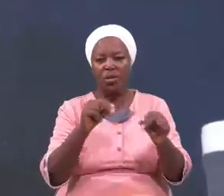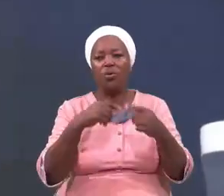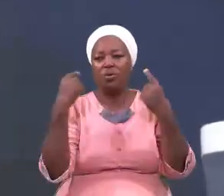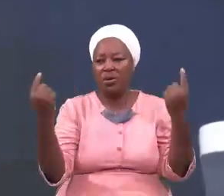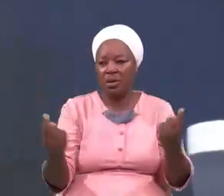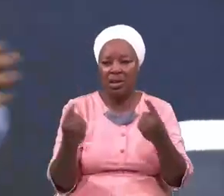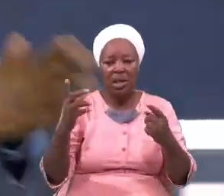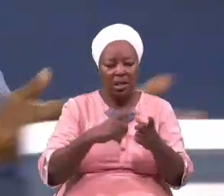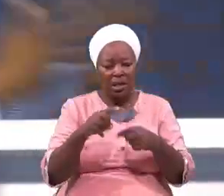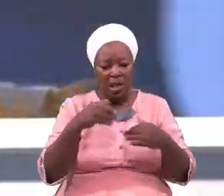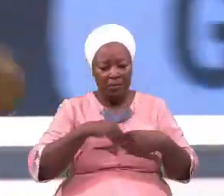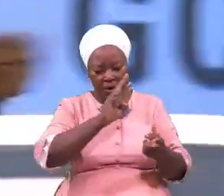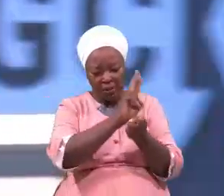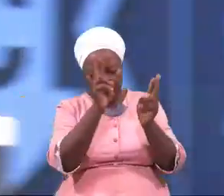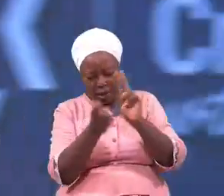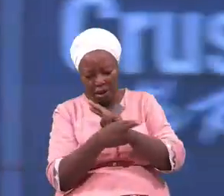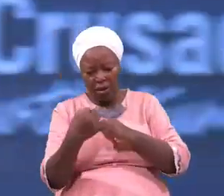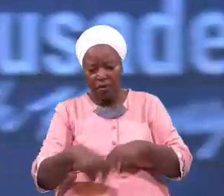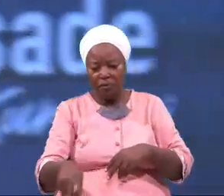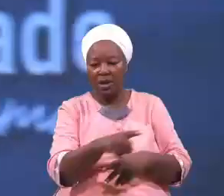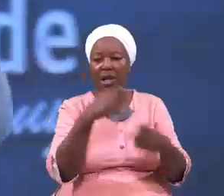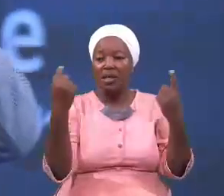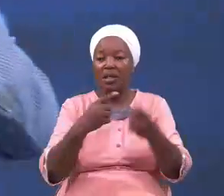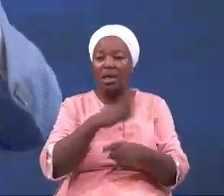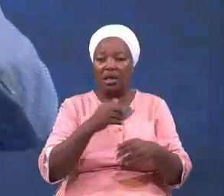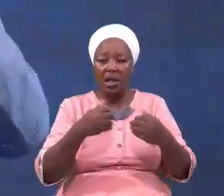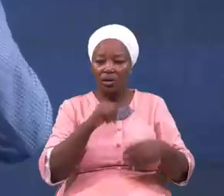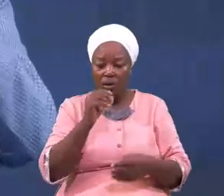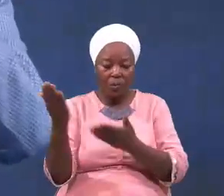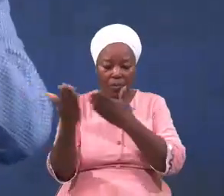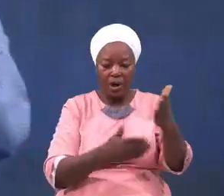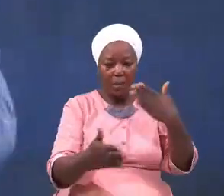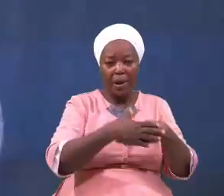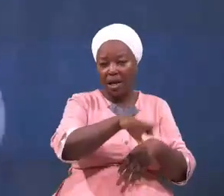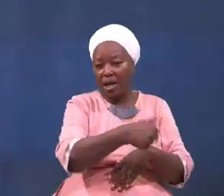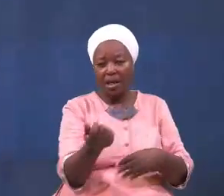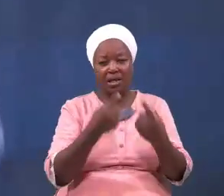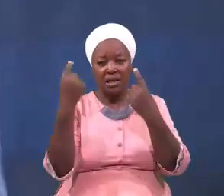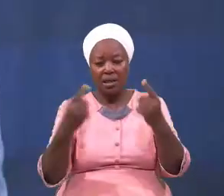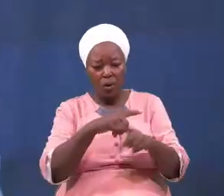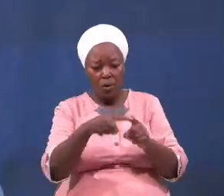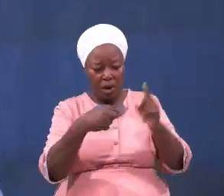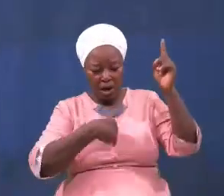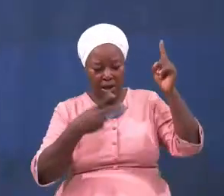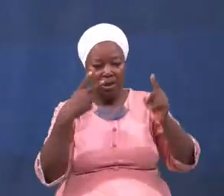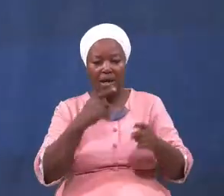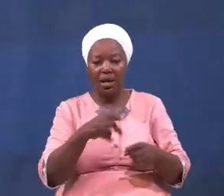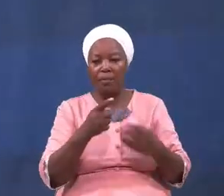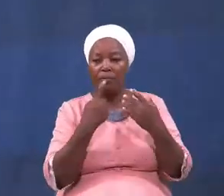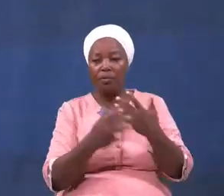of their sin, and because they are not bringing back any leaven, when I see the blood, I will pass over